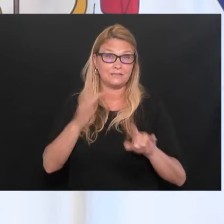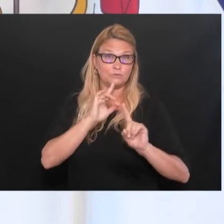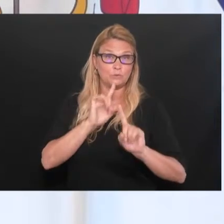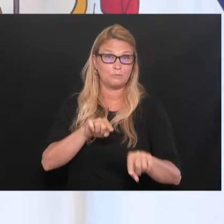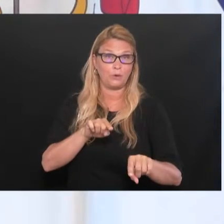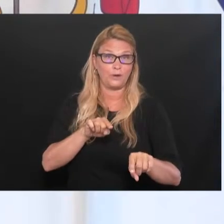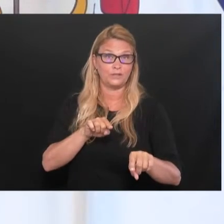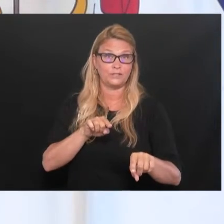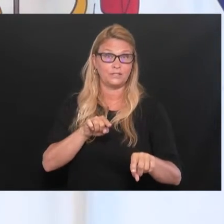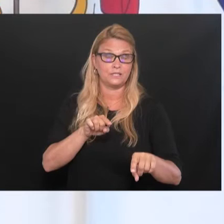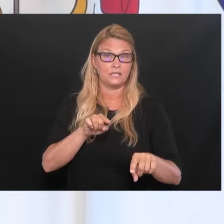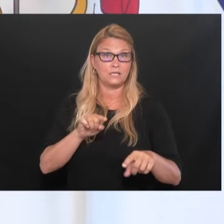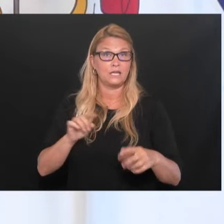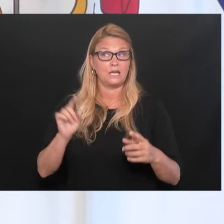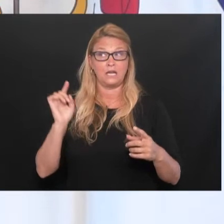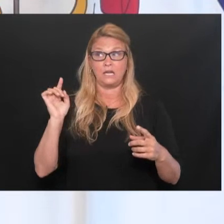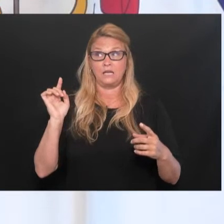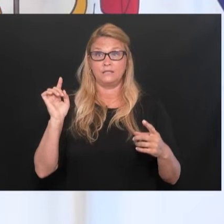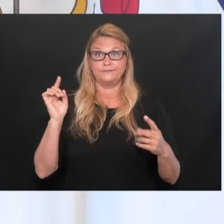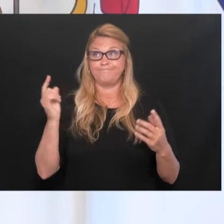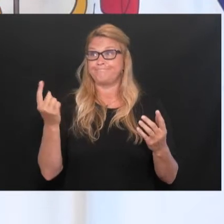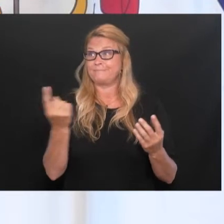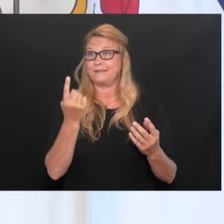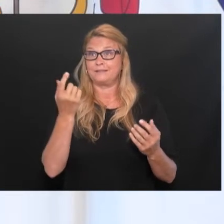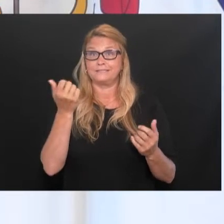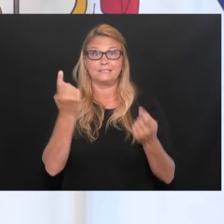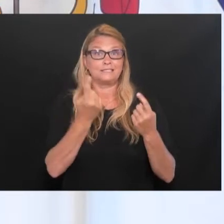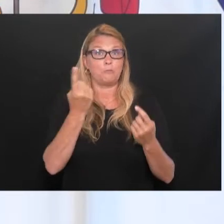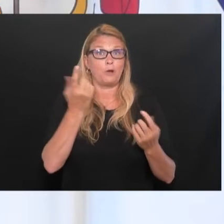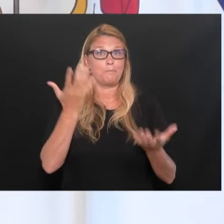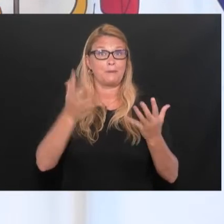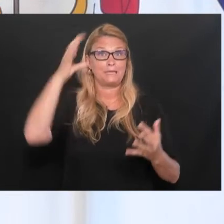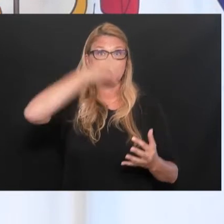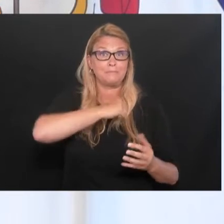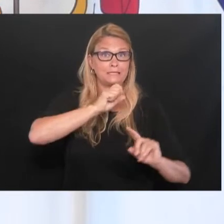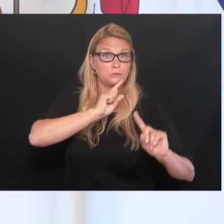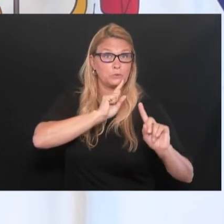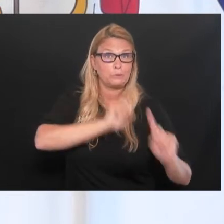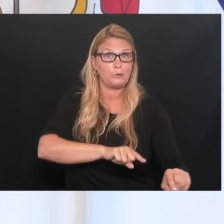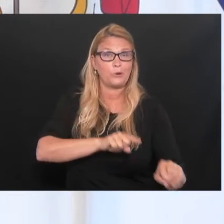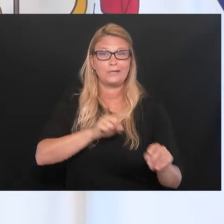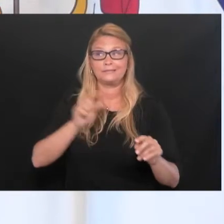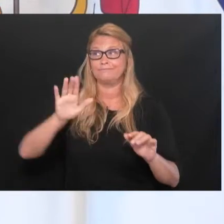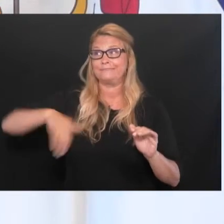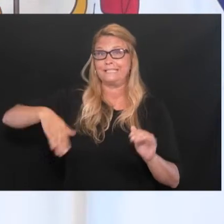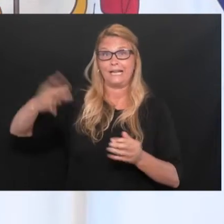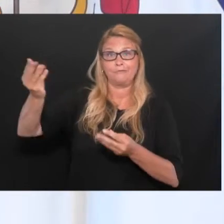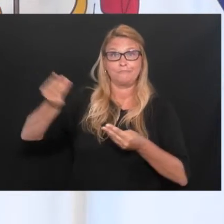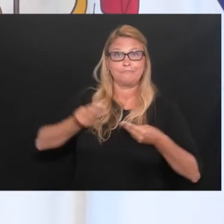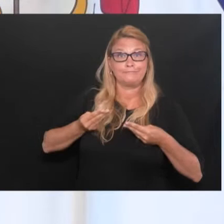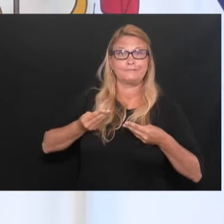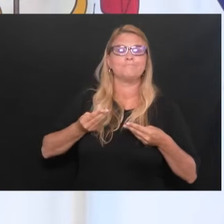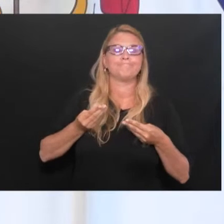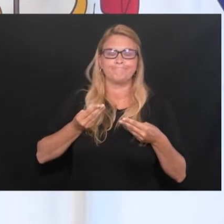but unless we have something that wasn't reported or didn't get to us yet and everything,